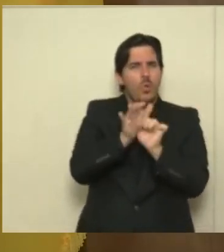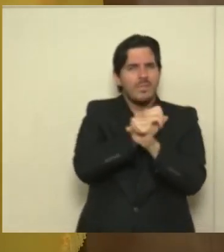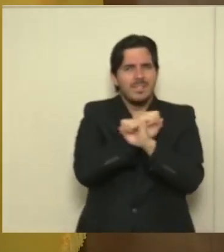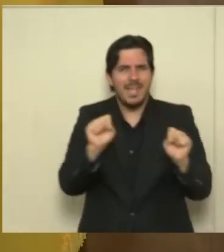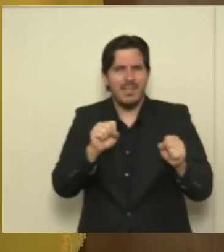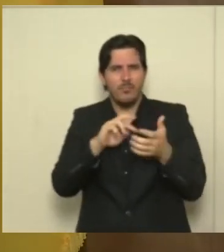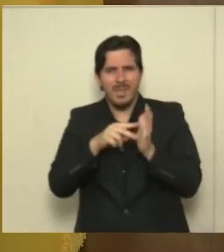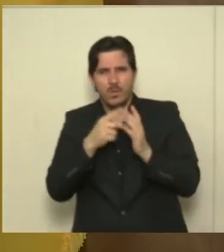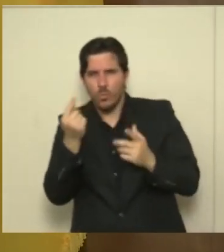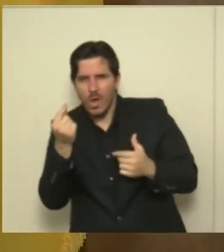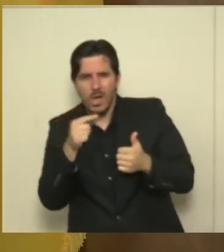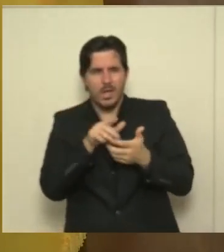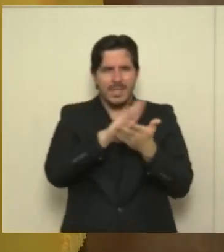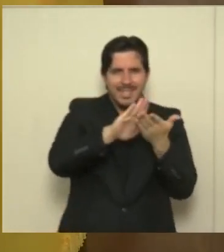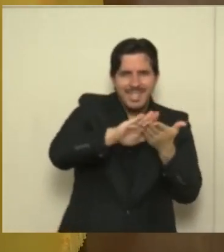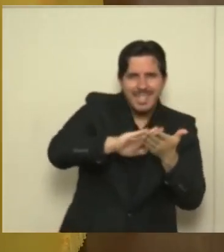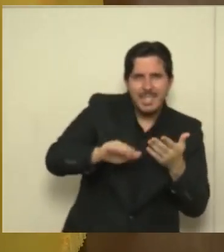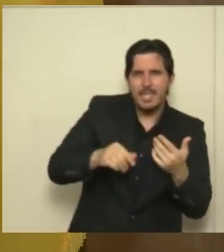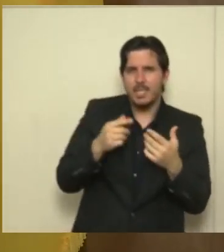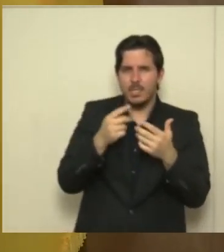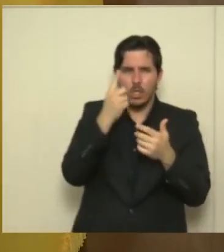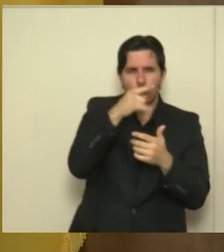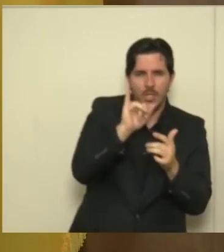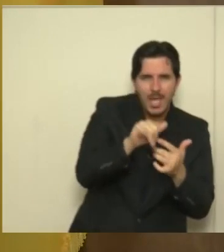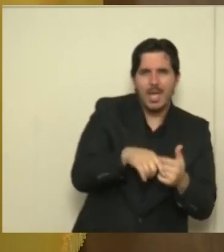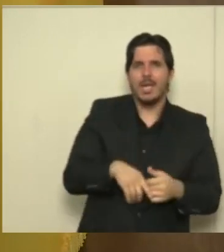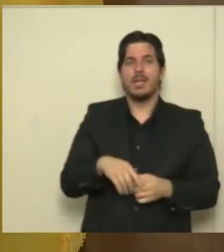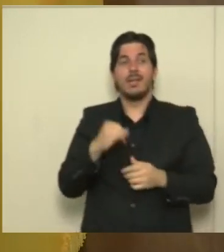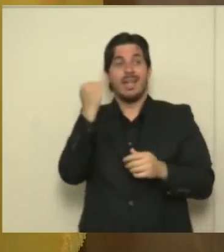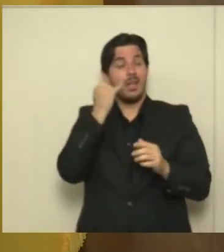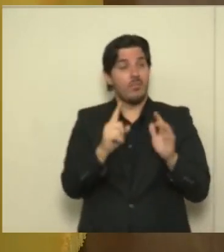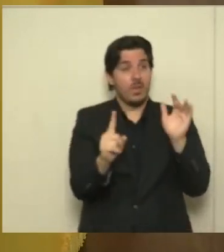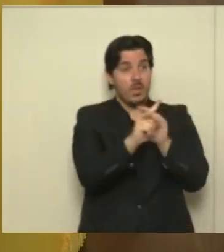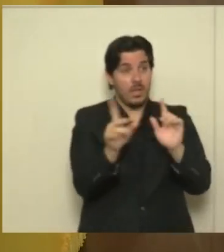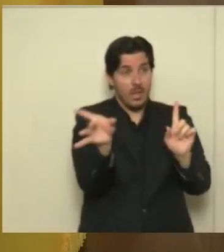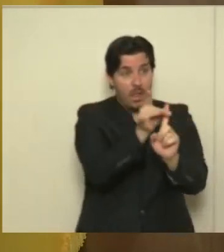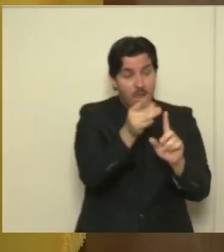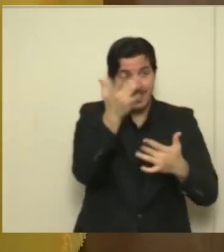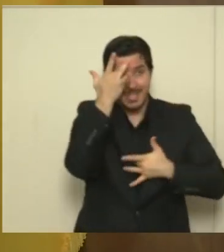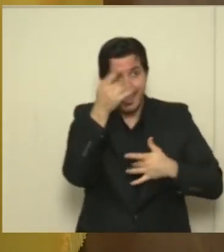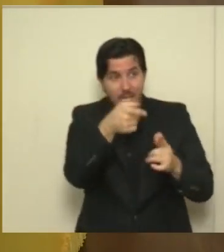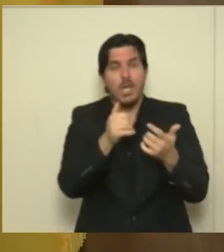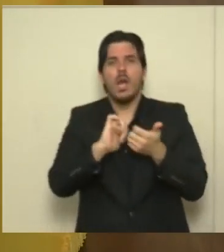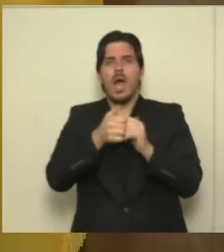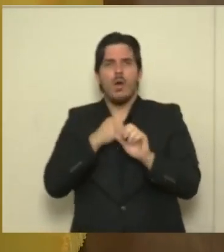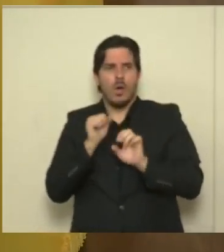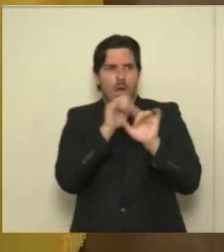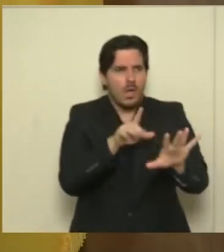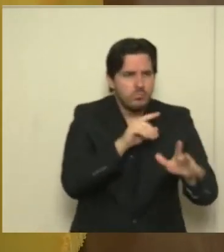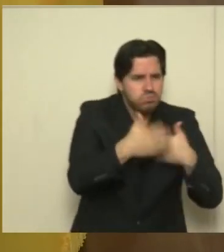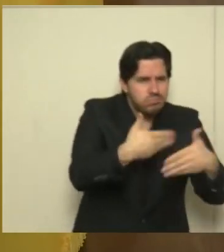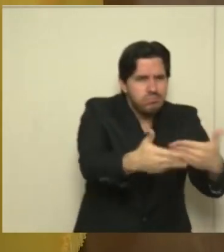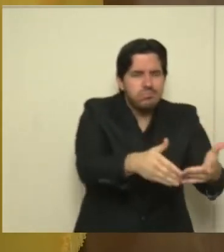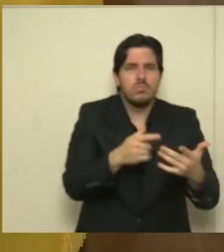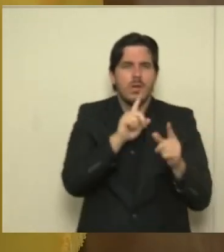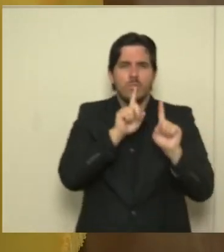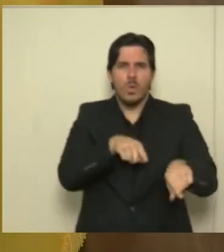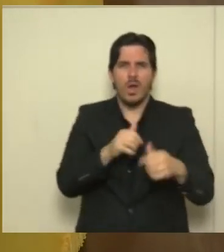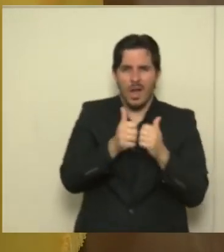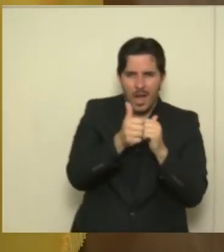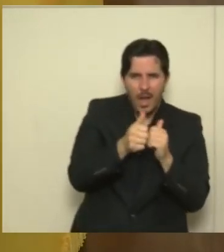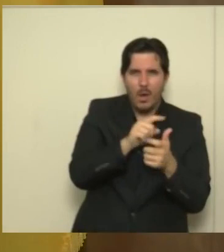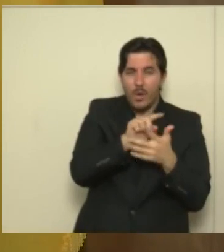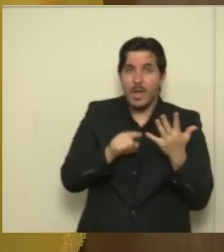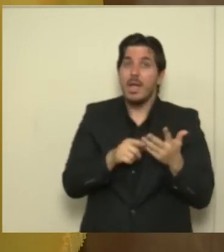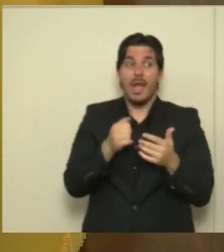cleaning strategies are, what their rapid response strategies are, any number of issues, and they frankly look really